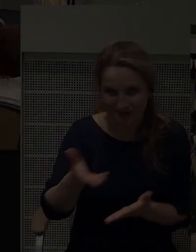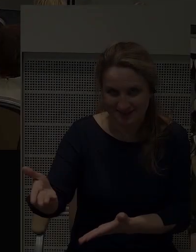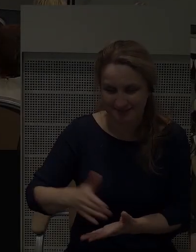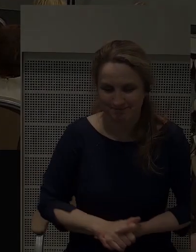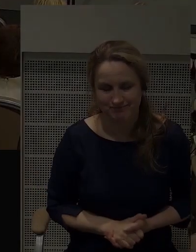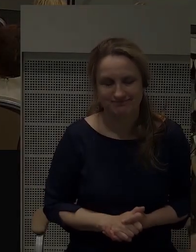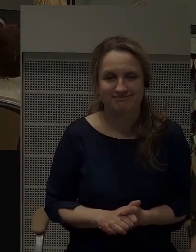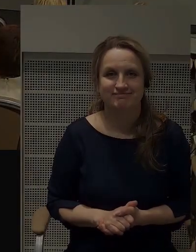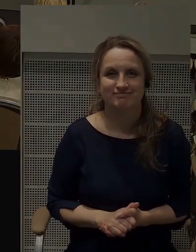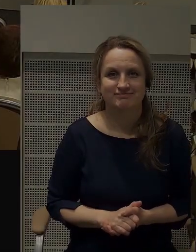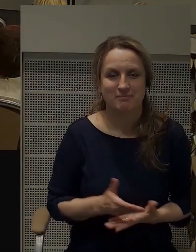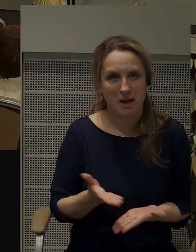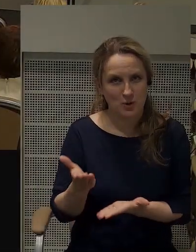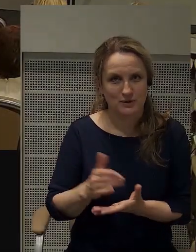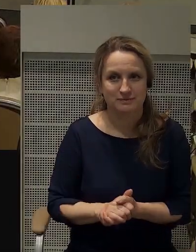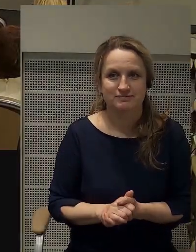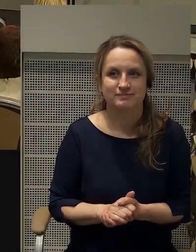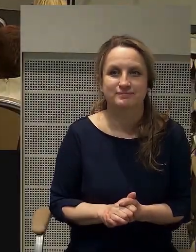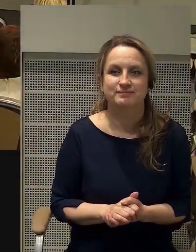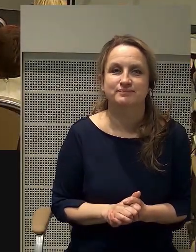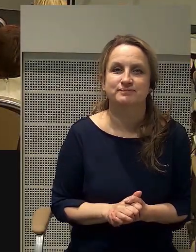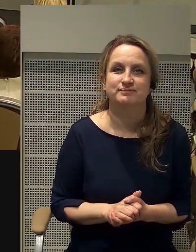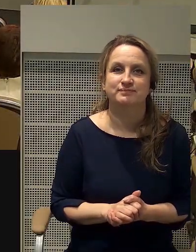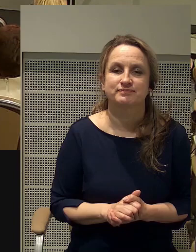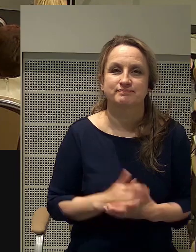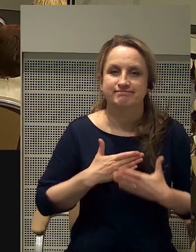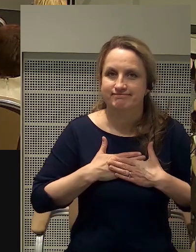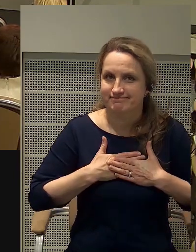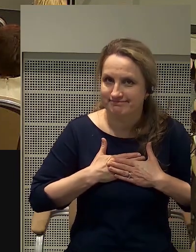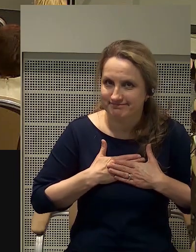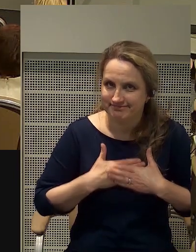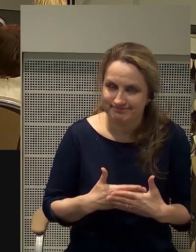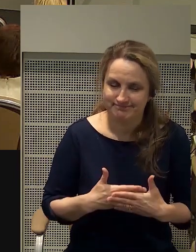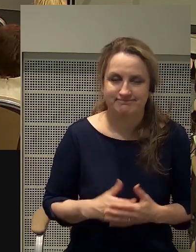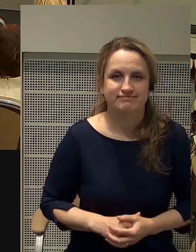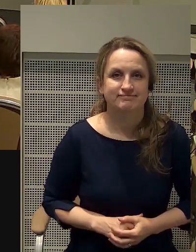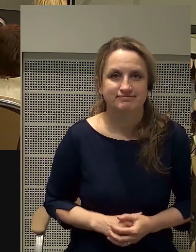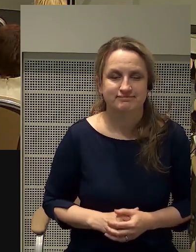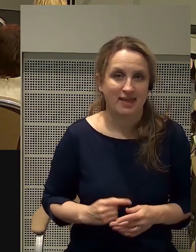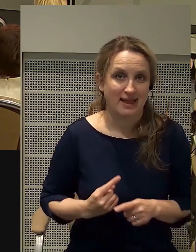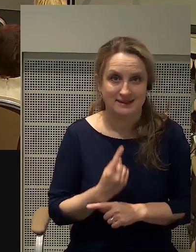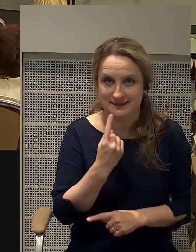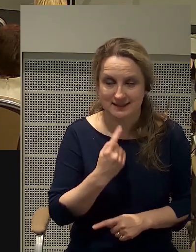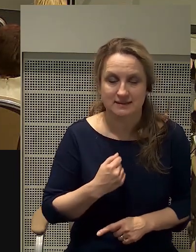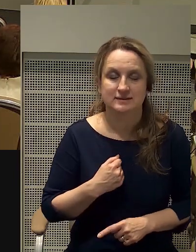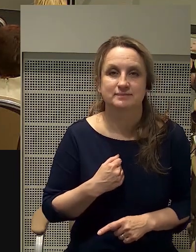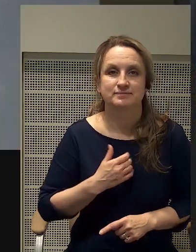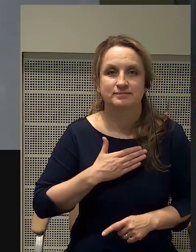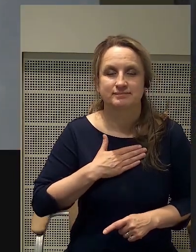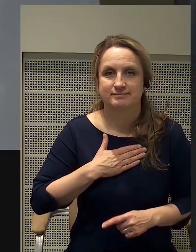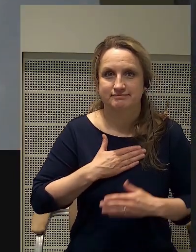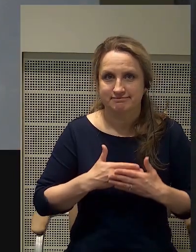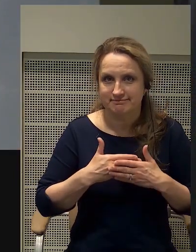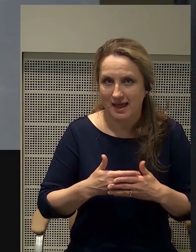Thank you so much. First of all, I would like to thank the organizers for inviting me here on this very special day. And